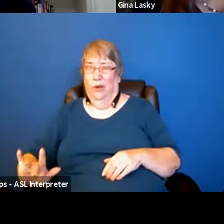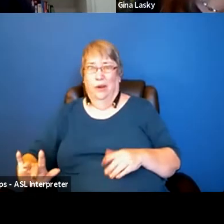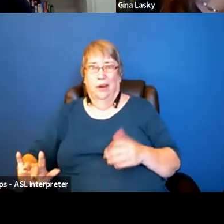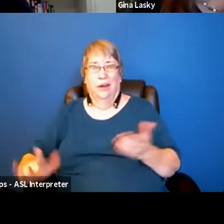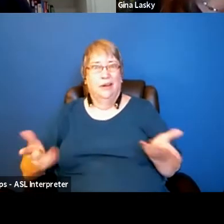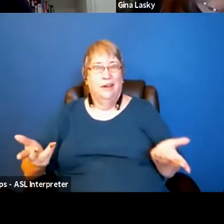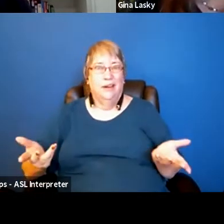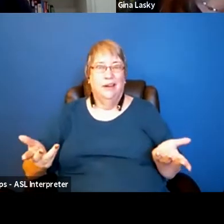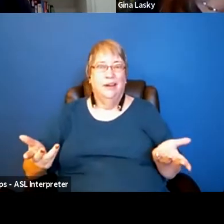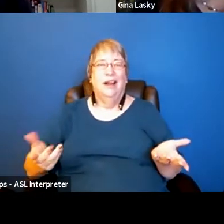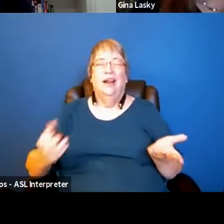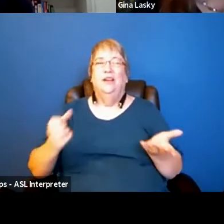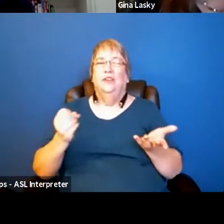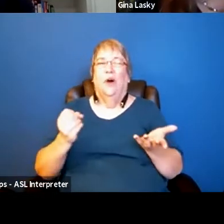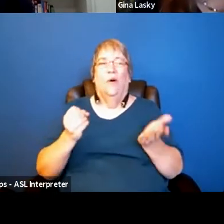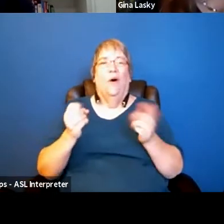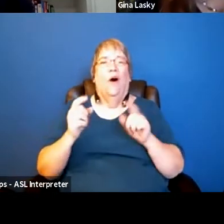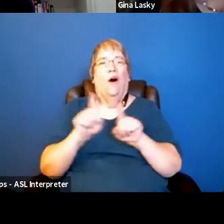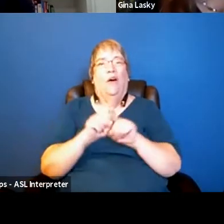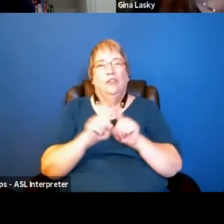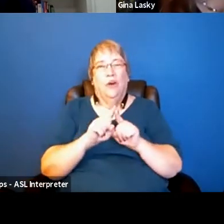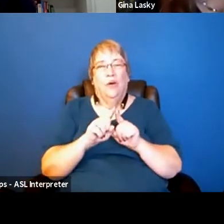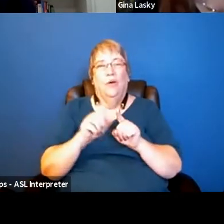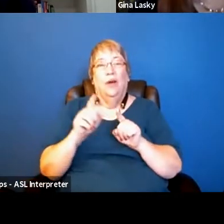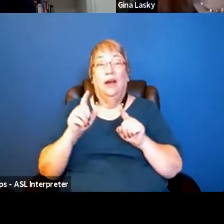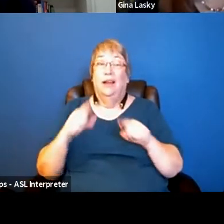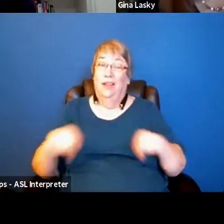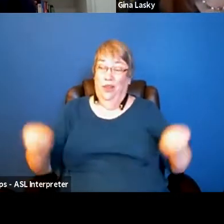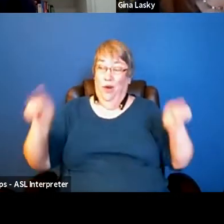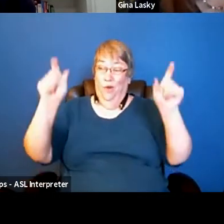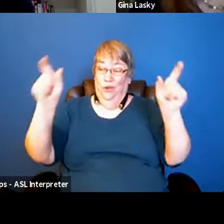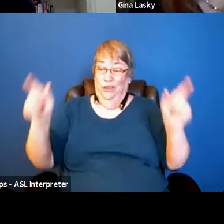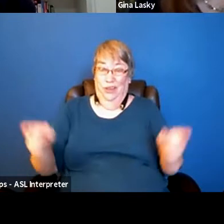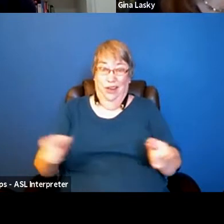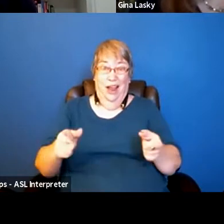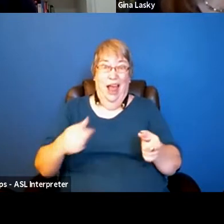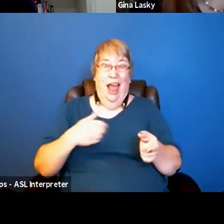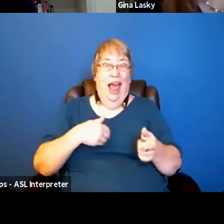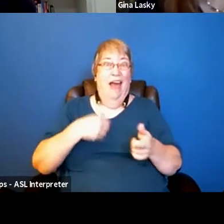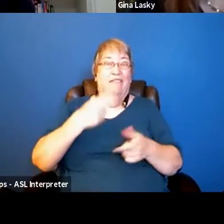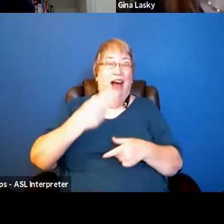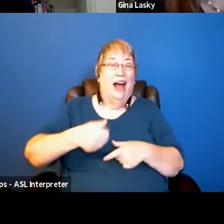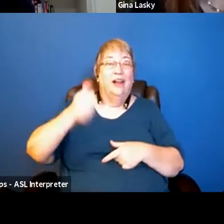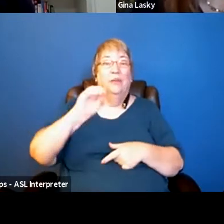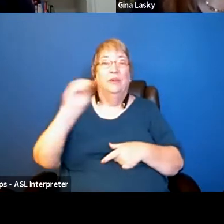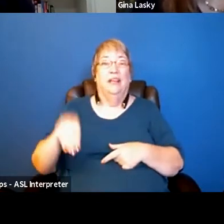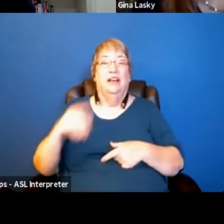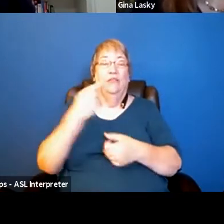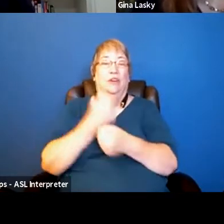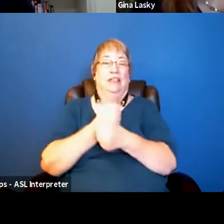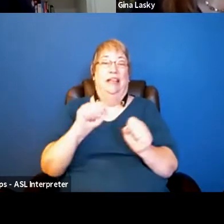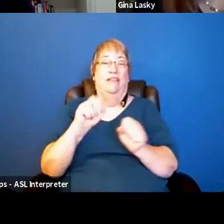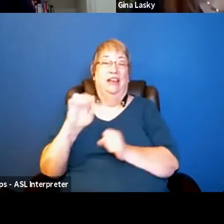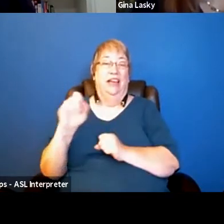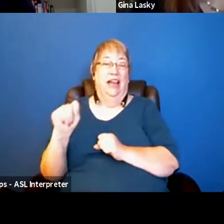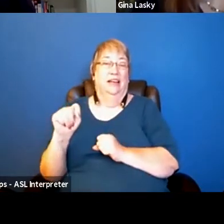noted, also disproportionately have a high percentage of that safety net population, in part defined